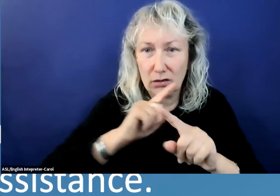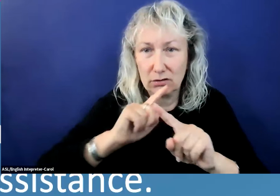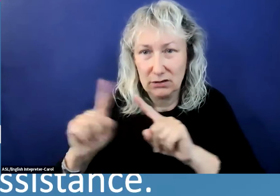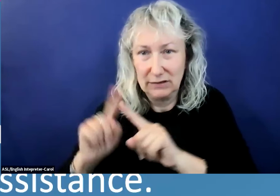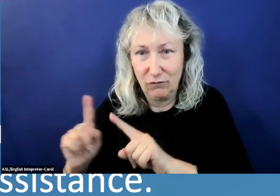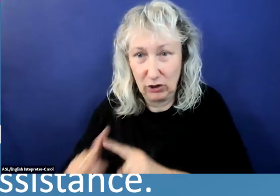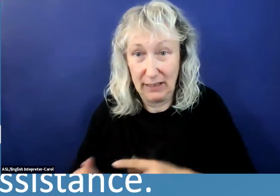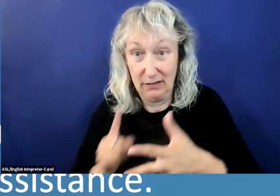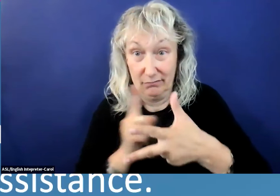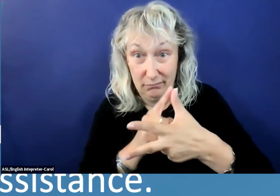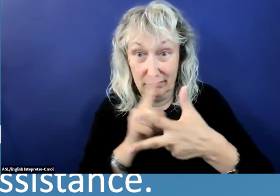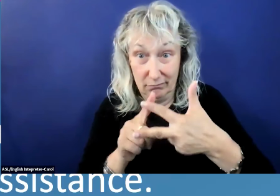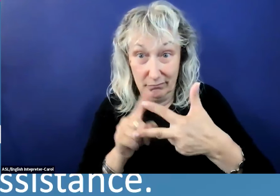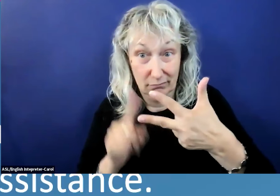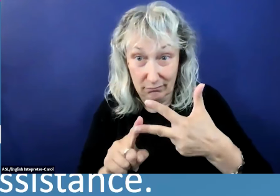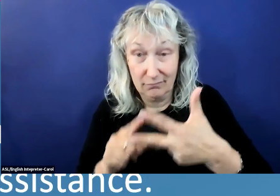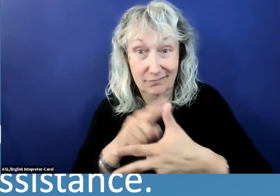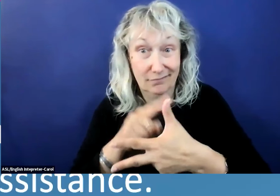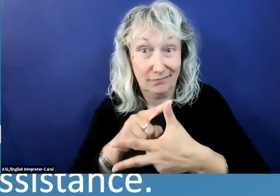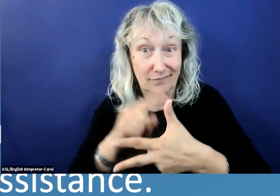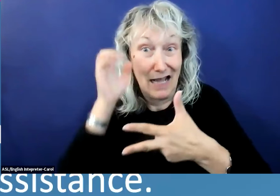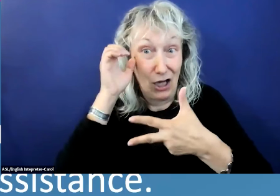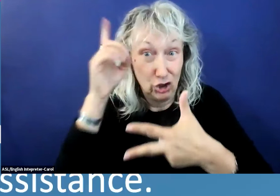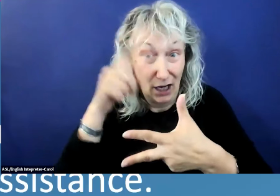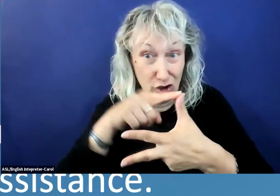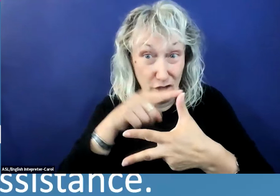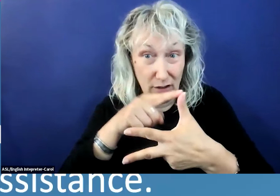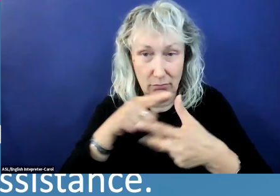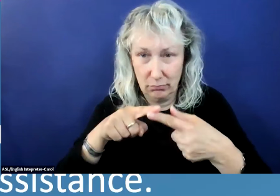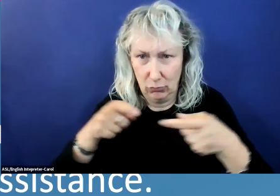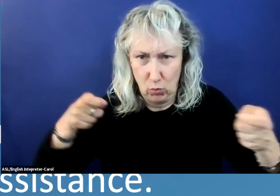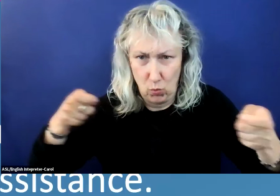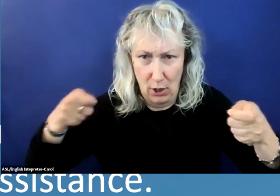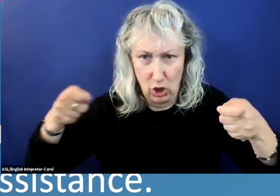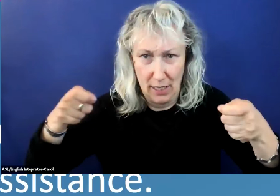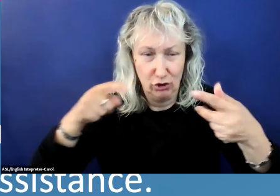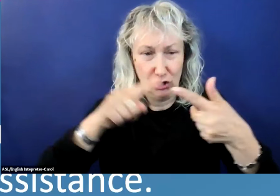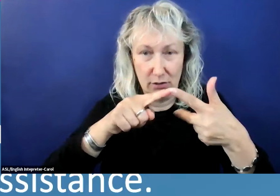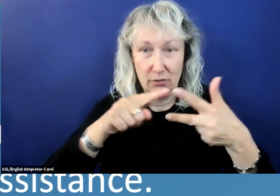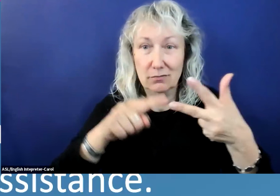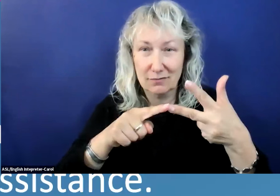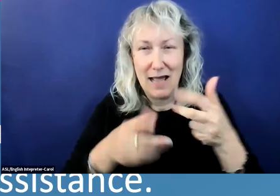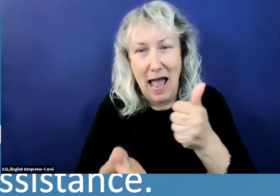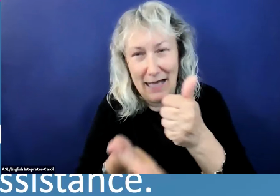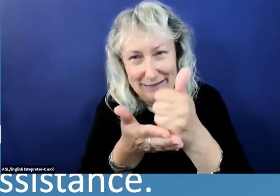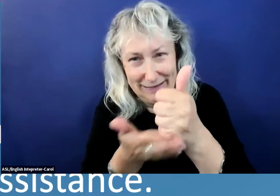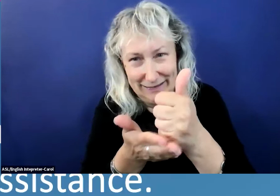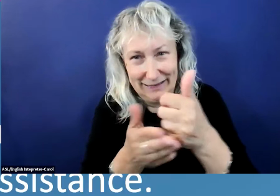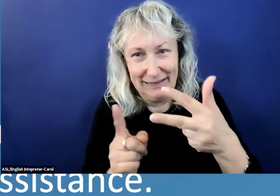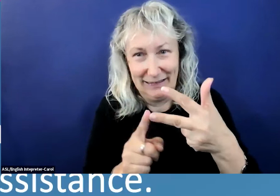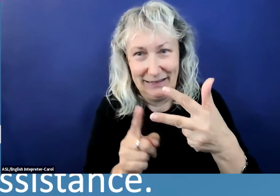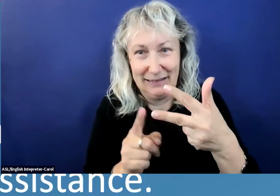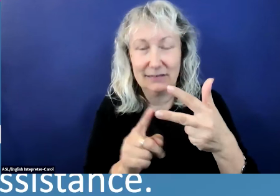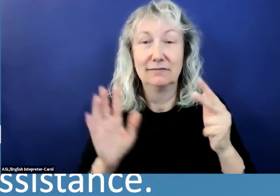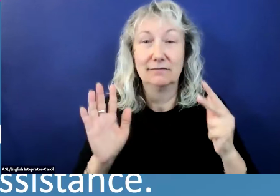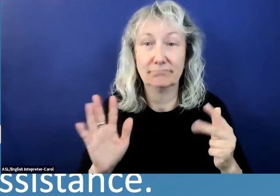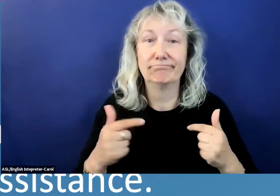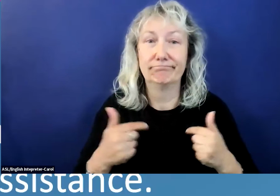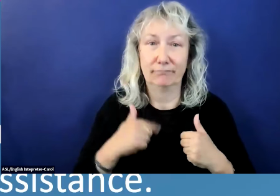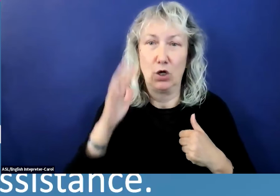And that's through education, regulation, and consumer assistance. And I'm going to take a few